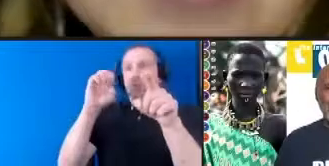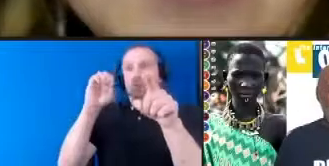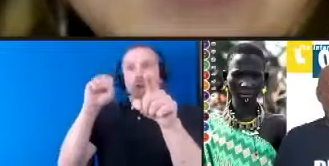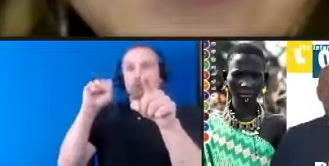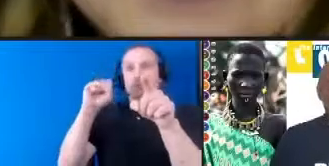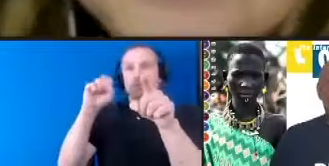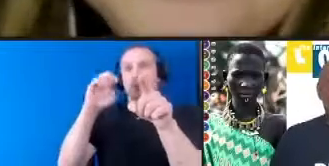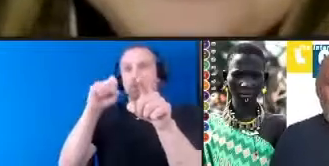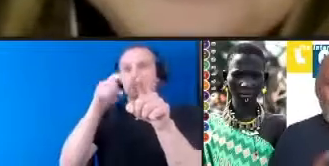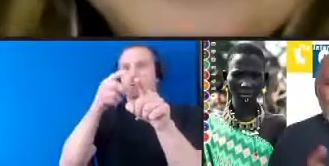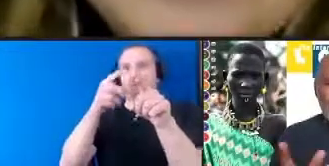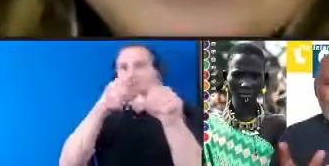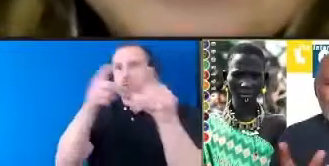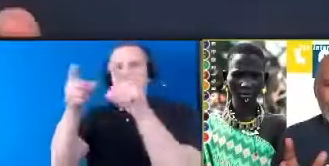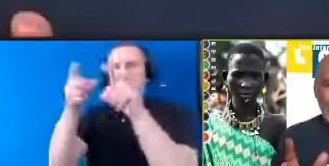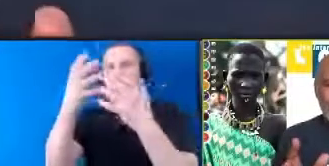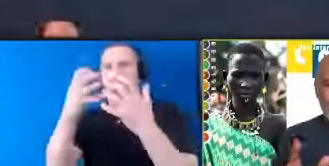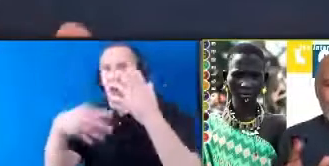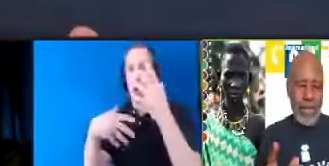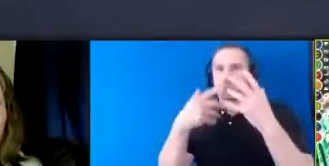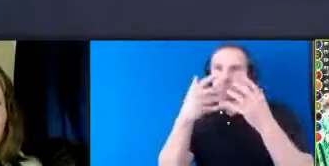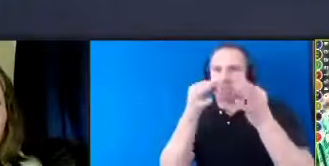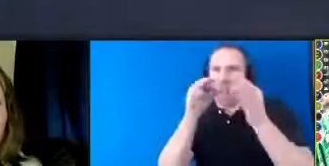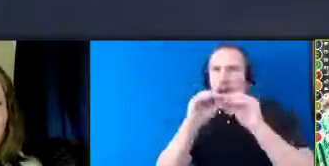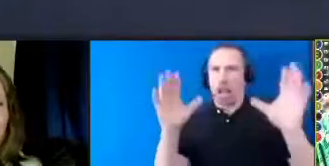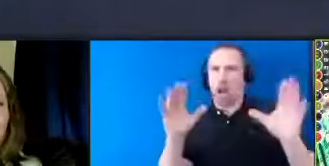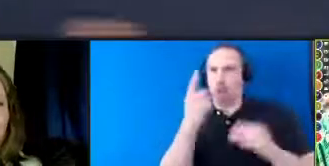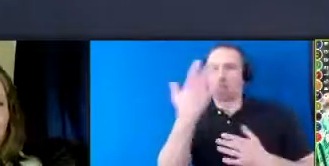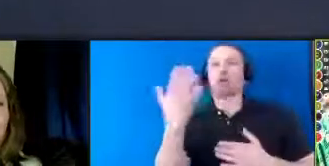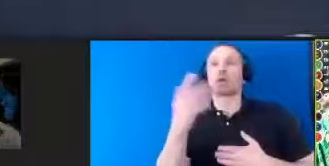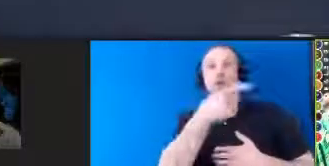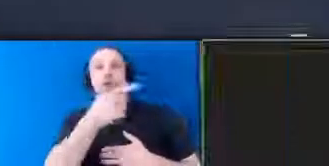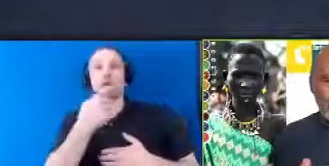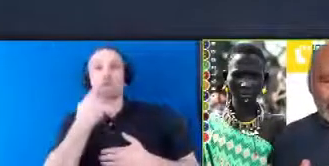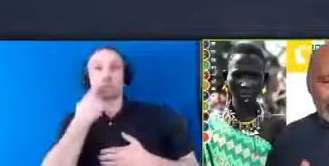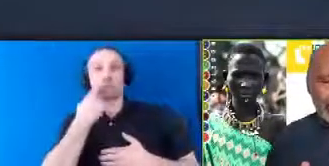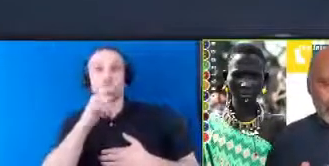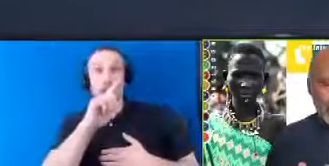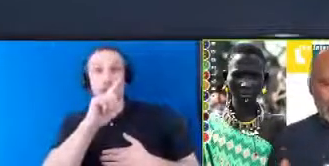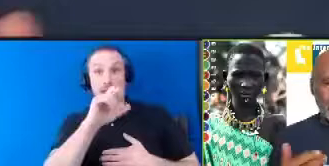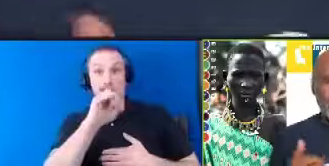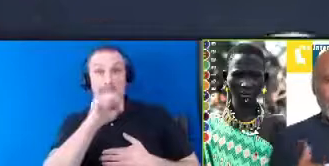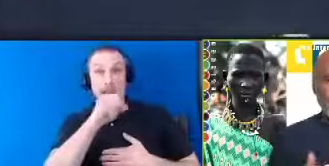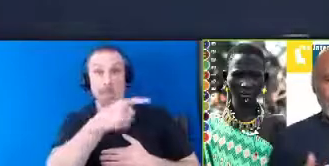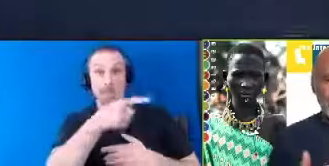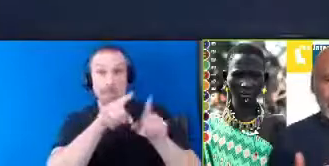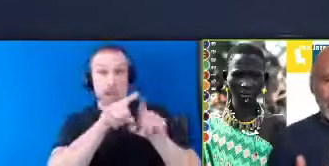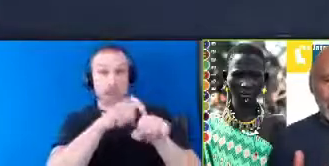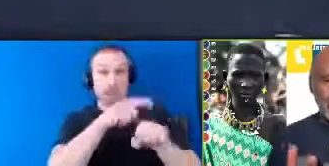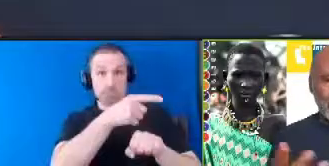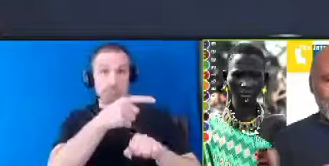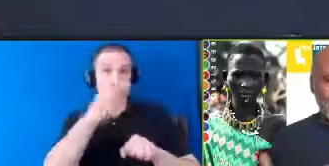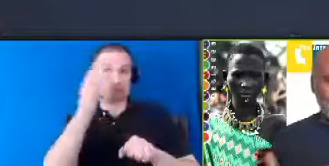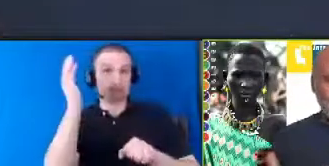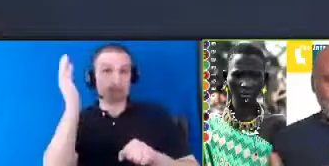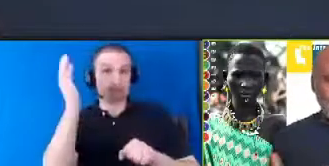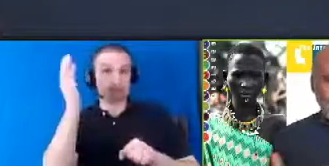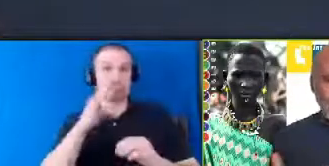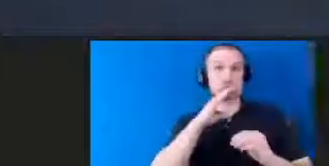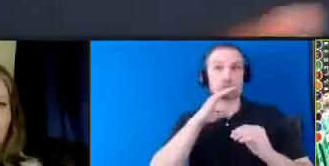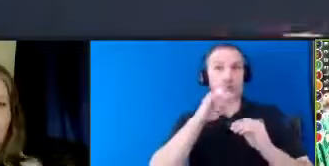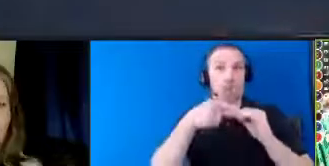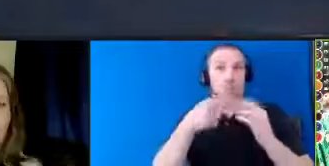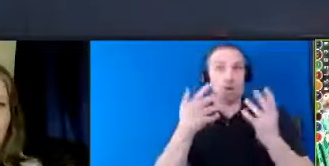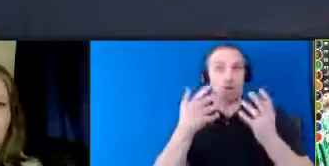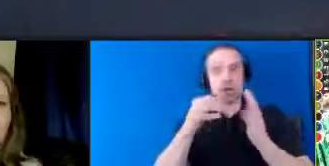ahead. So as Elisa was presenting her information on the state of